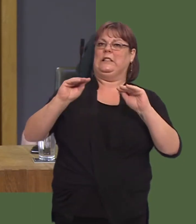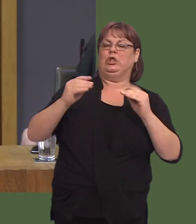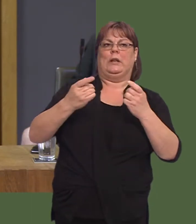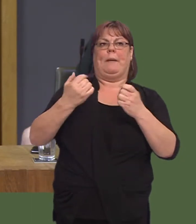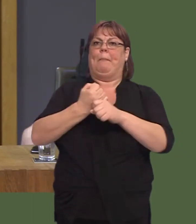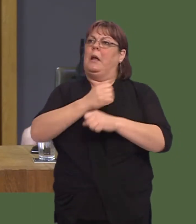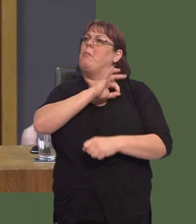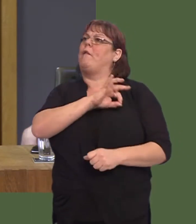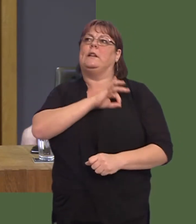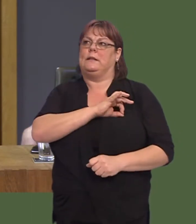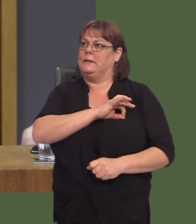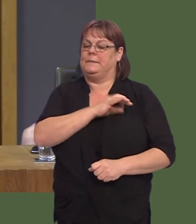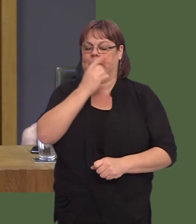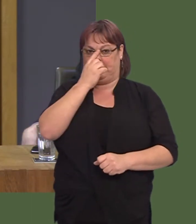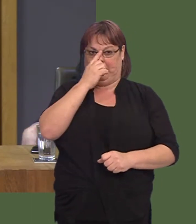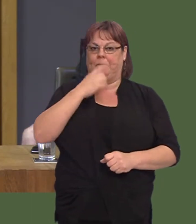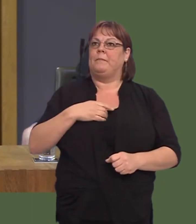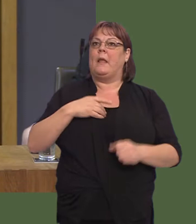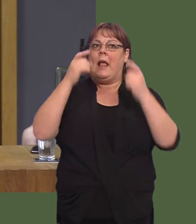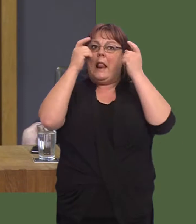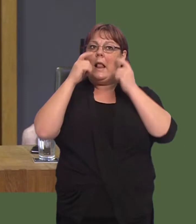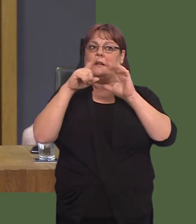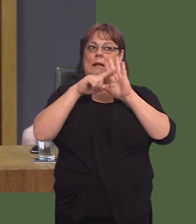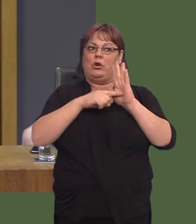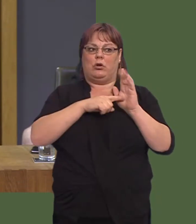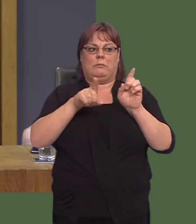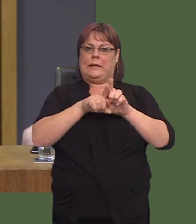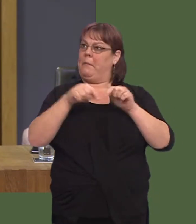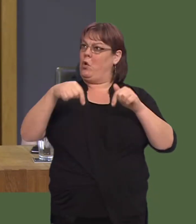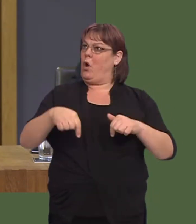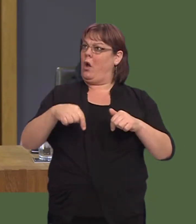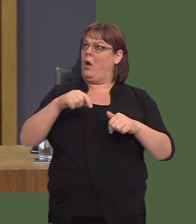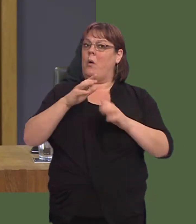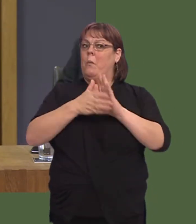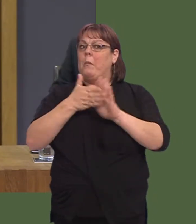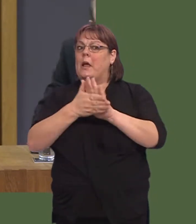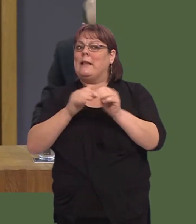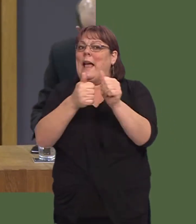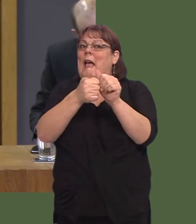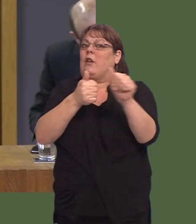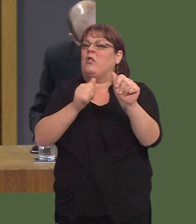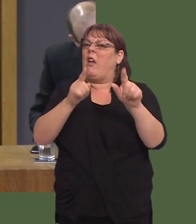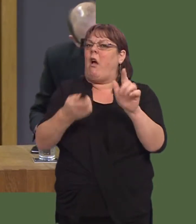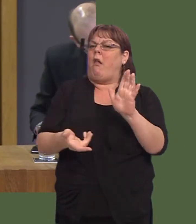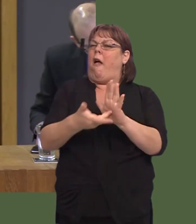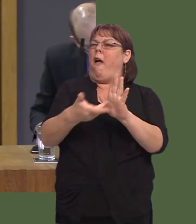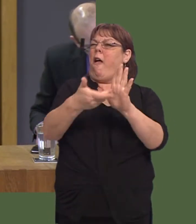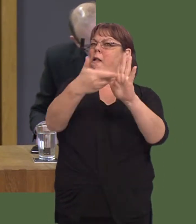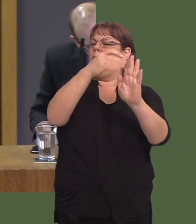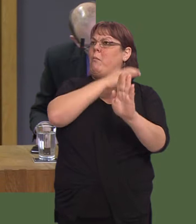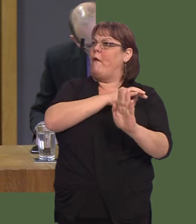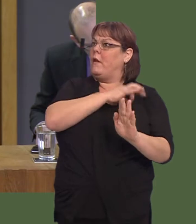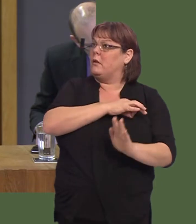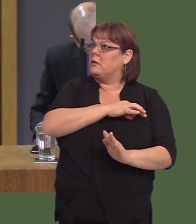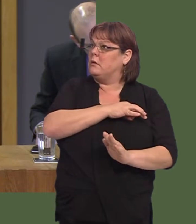out of education, First Minister. Legislation like that here would solve the problem with regards to supply teachers. As a